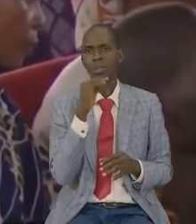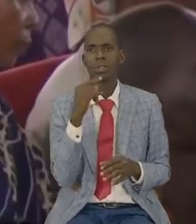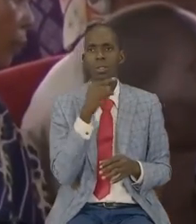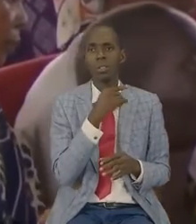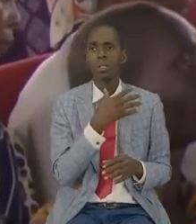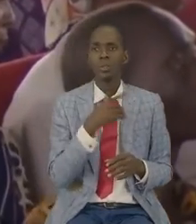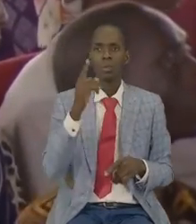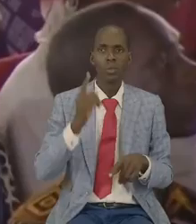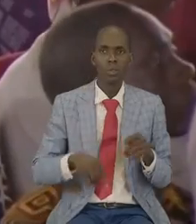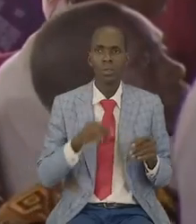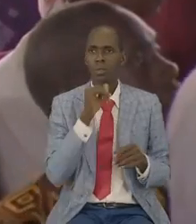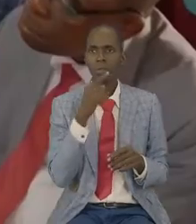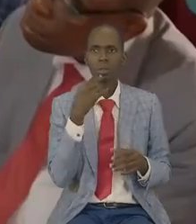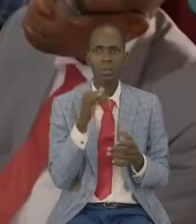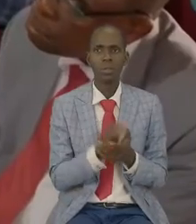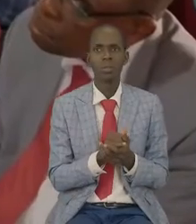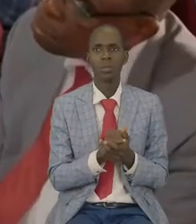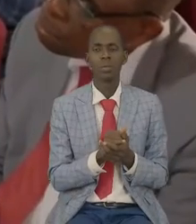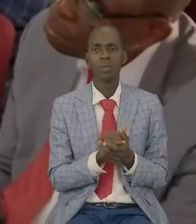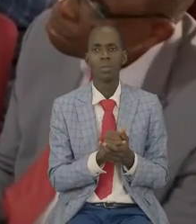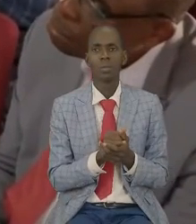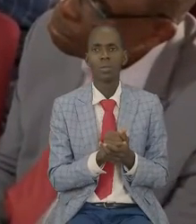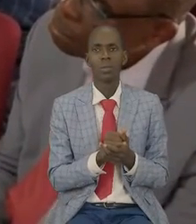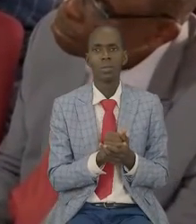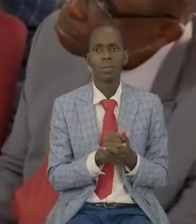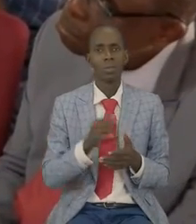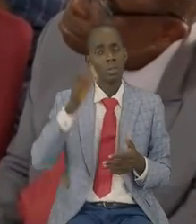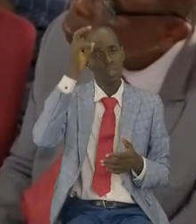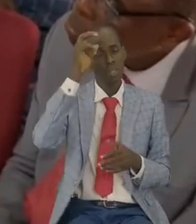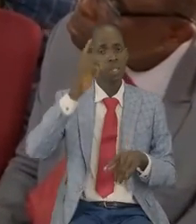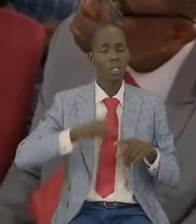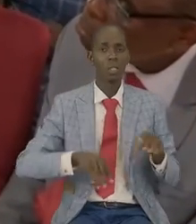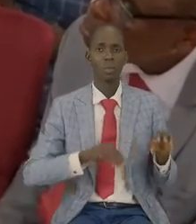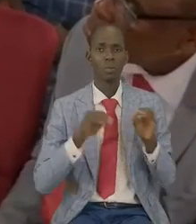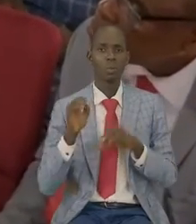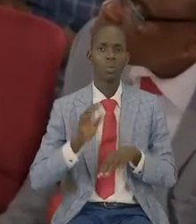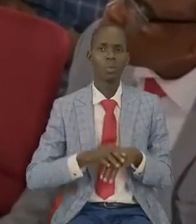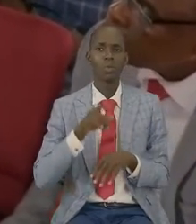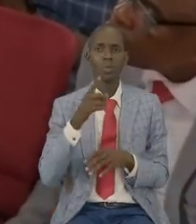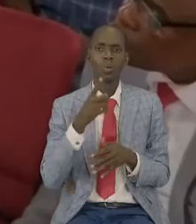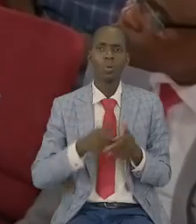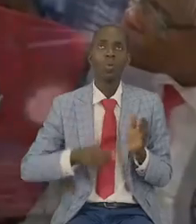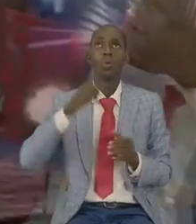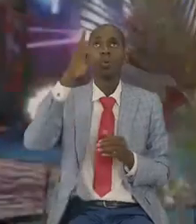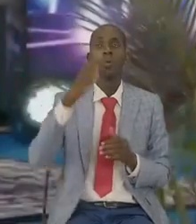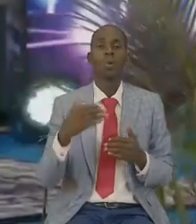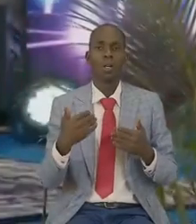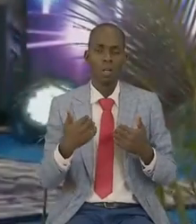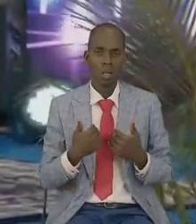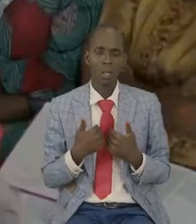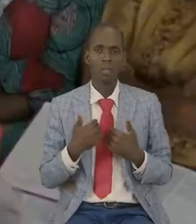put God a lie. Satan cannot put on you what God has forbidden to be on